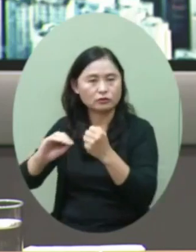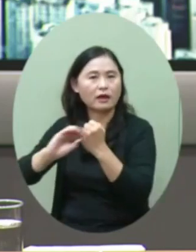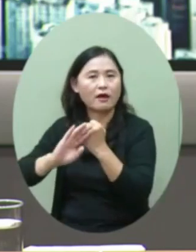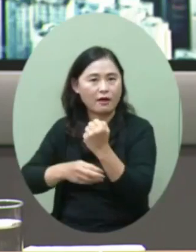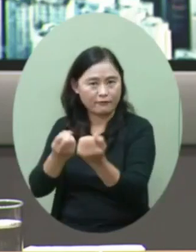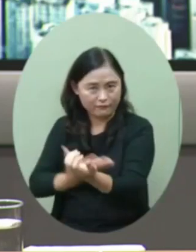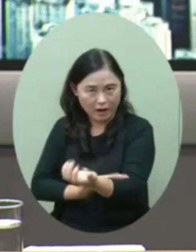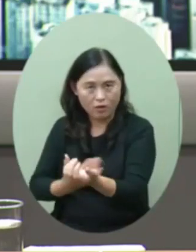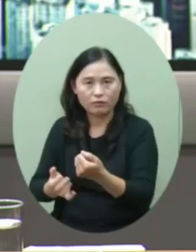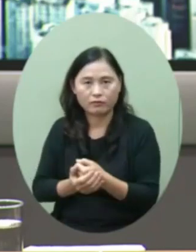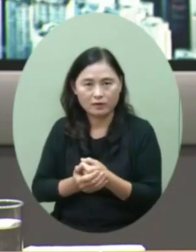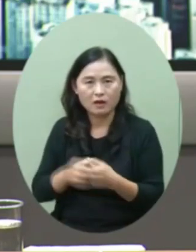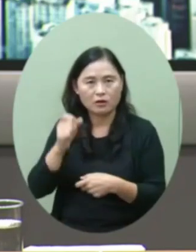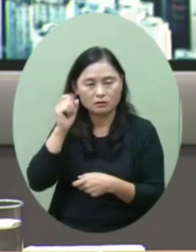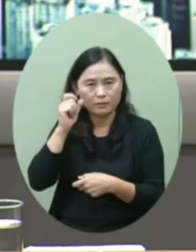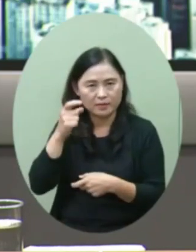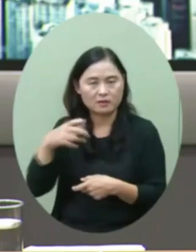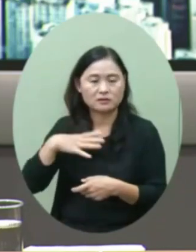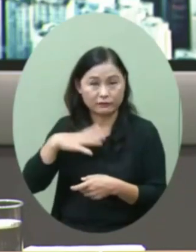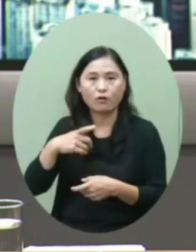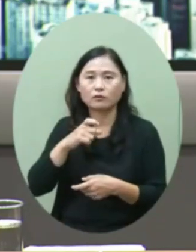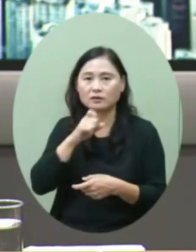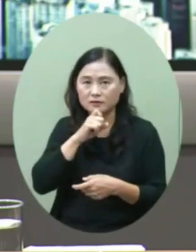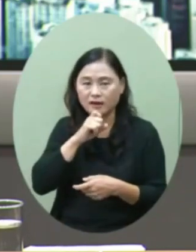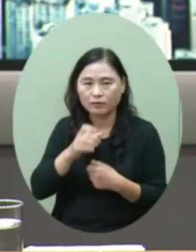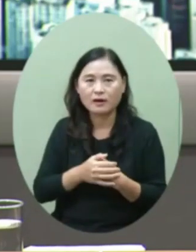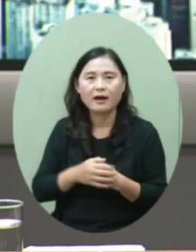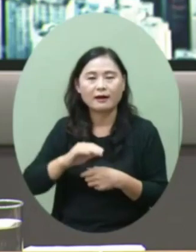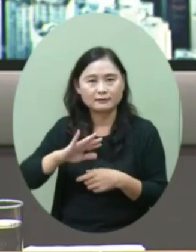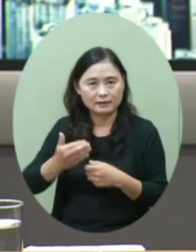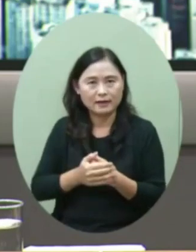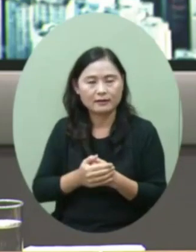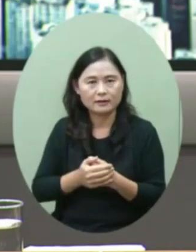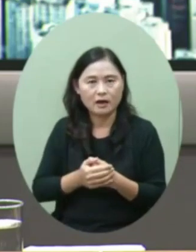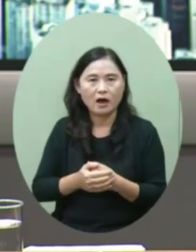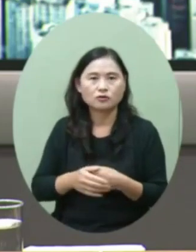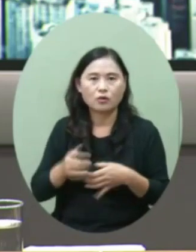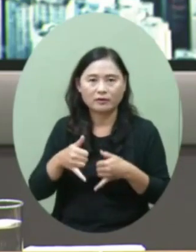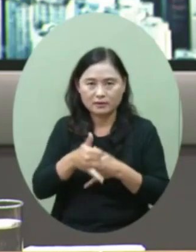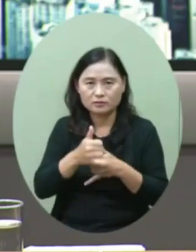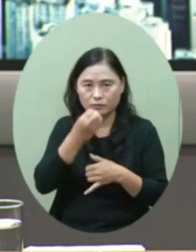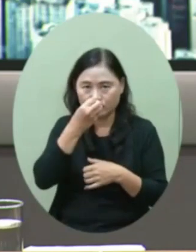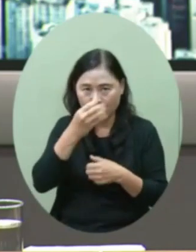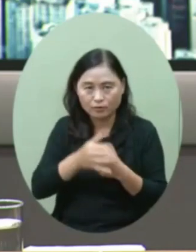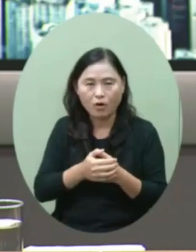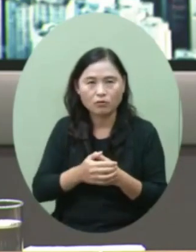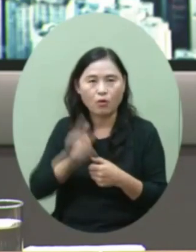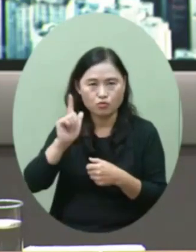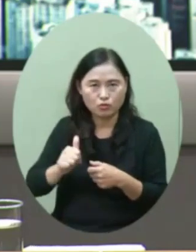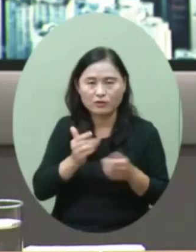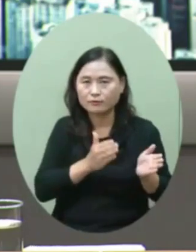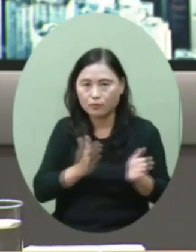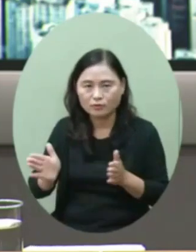Of course, this law is for safeguarding national security. There are, of course, bound to be special circumstances.